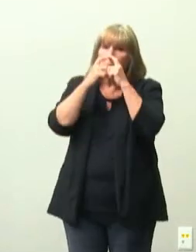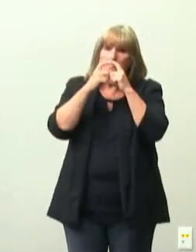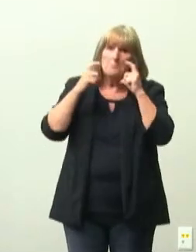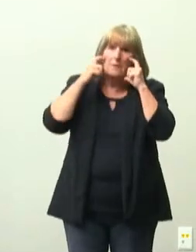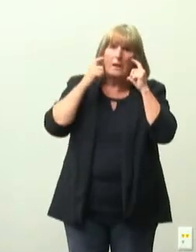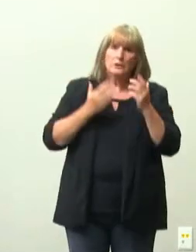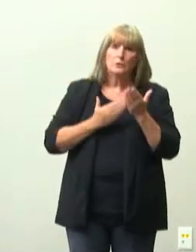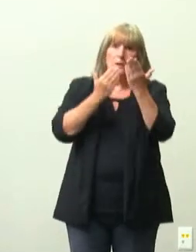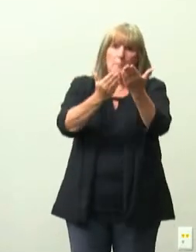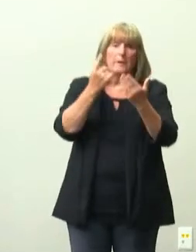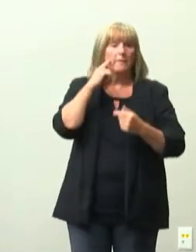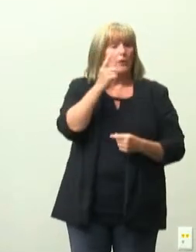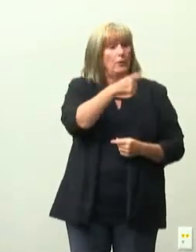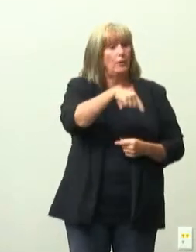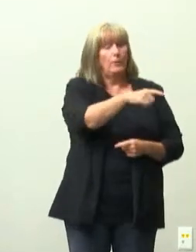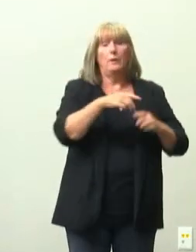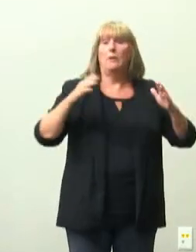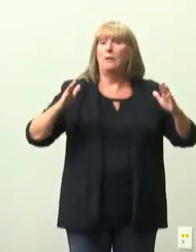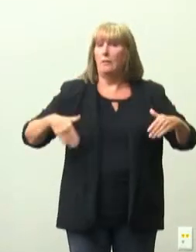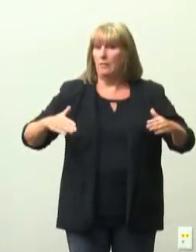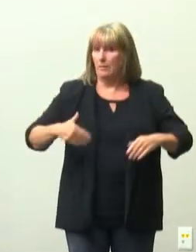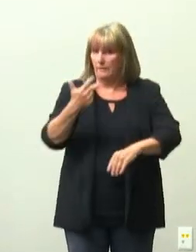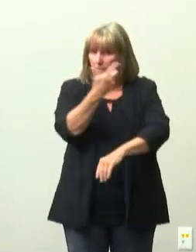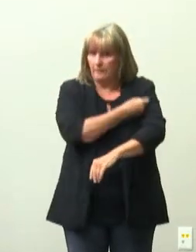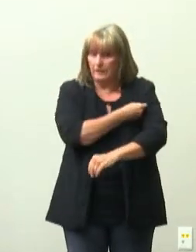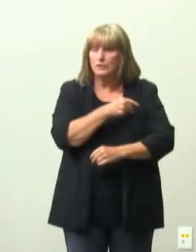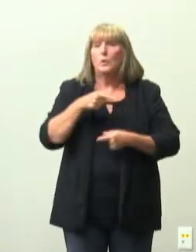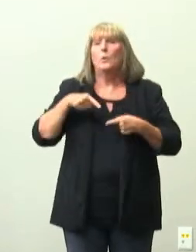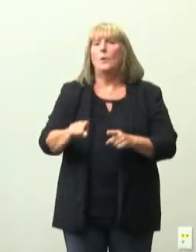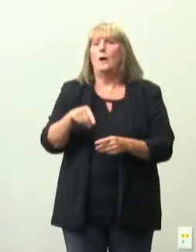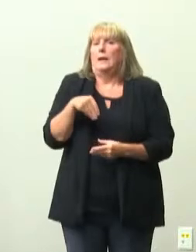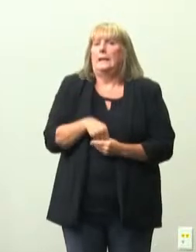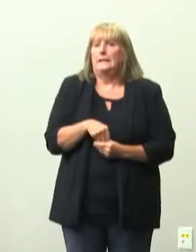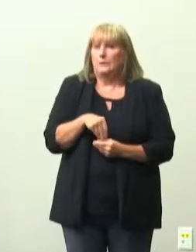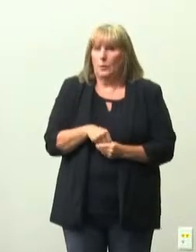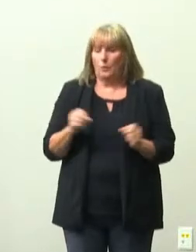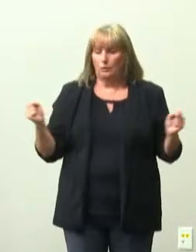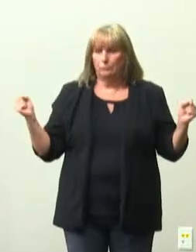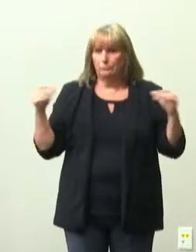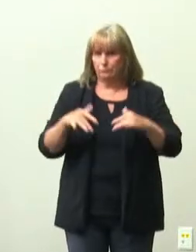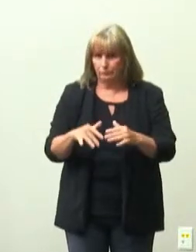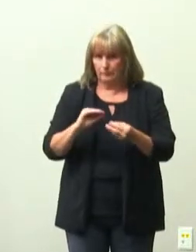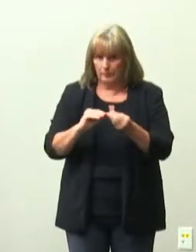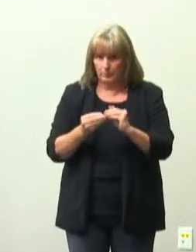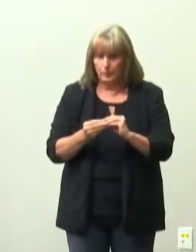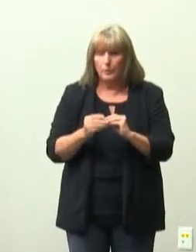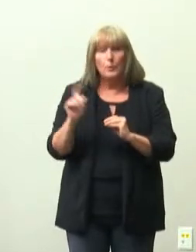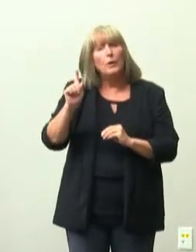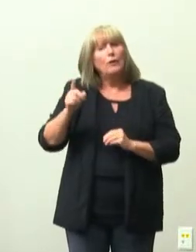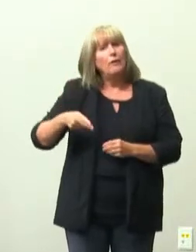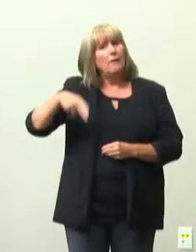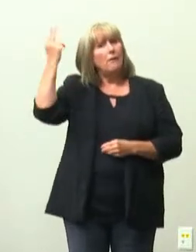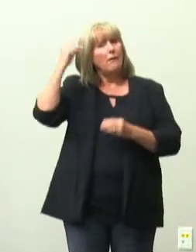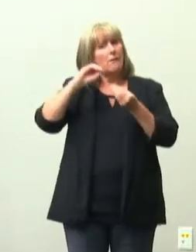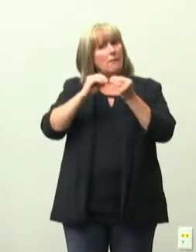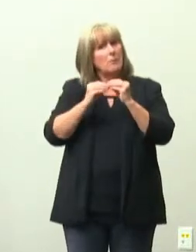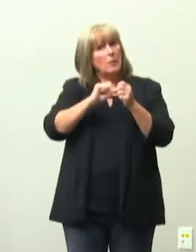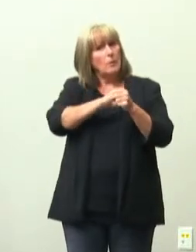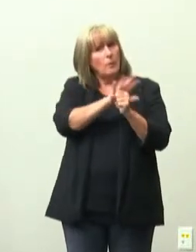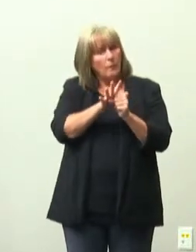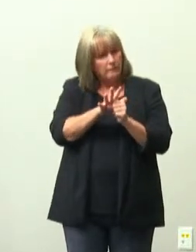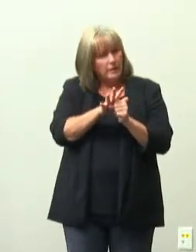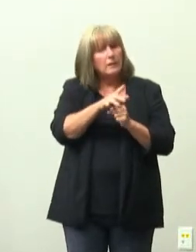for unvaccinated residents at indoor gatherings. In areas with high numbers of COVID-19 cases, they should